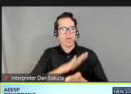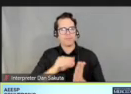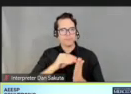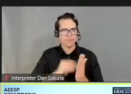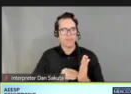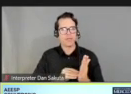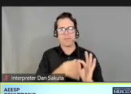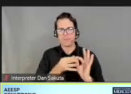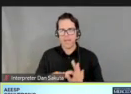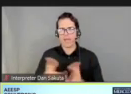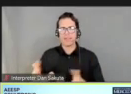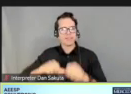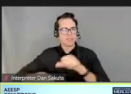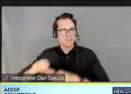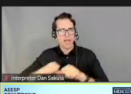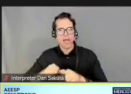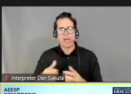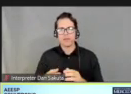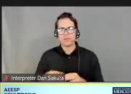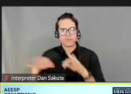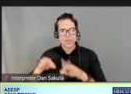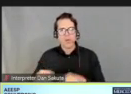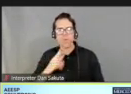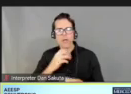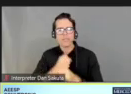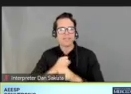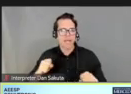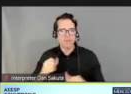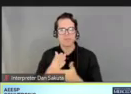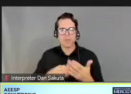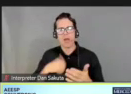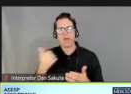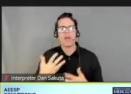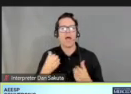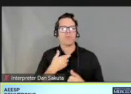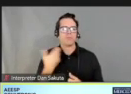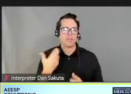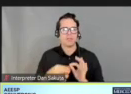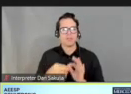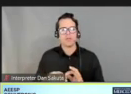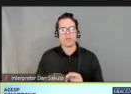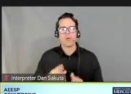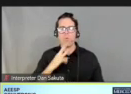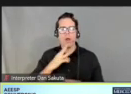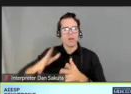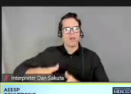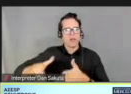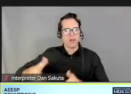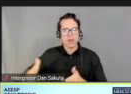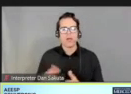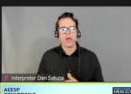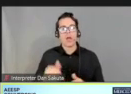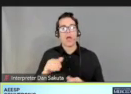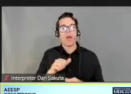science about building water safety and some of the health risks that we're concerned about with regards to stagnation. And then the American Water Works